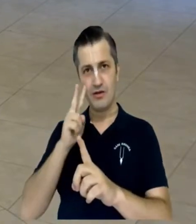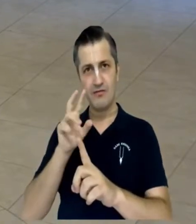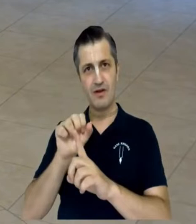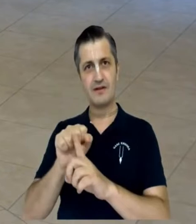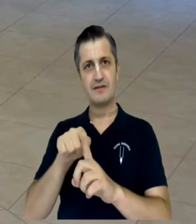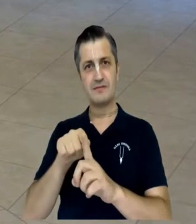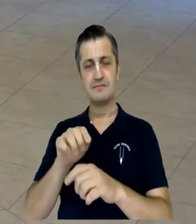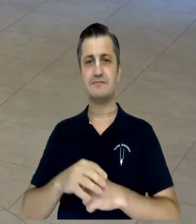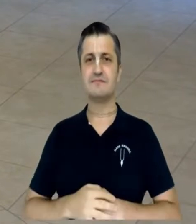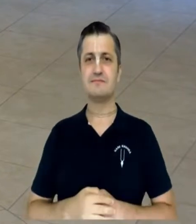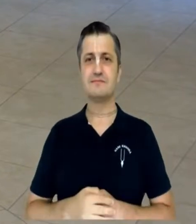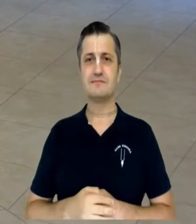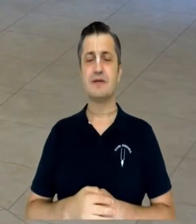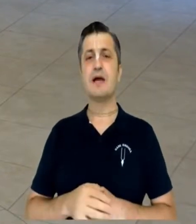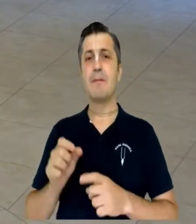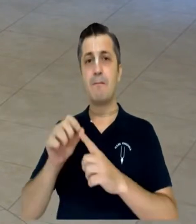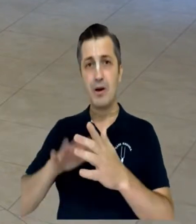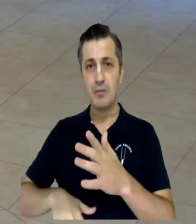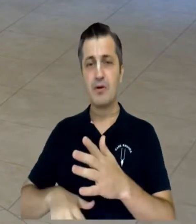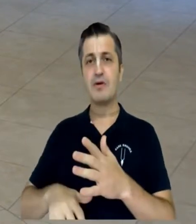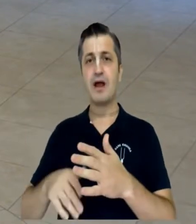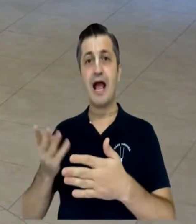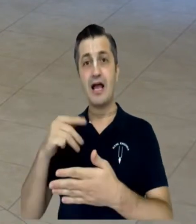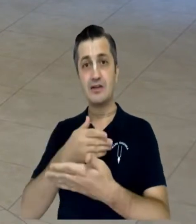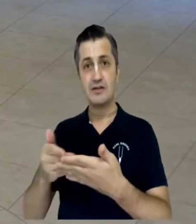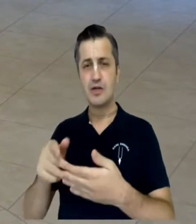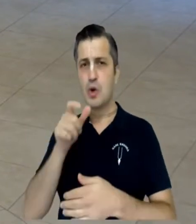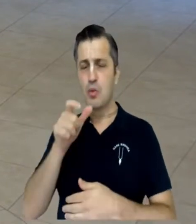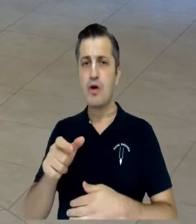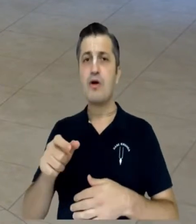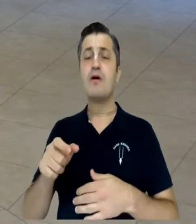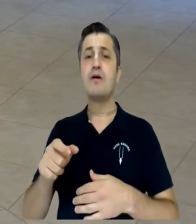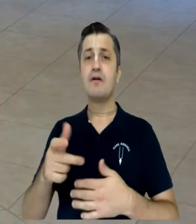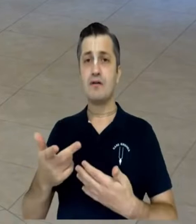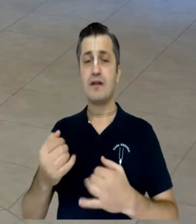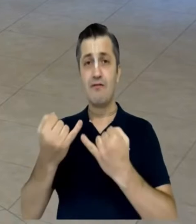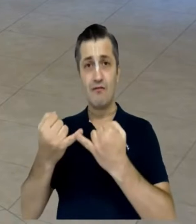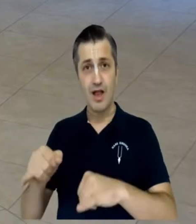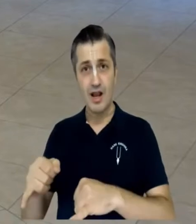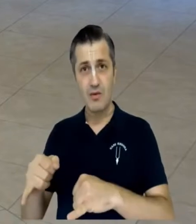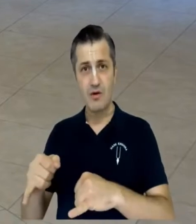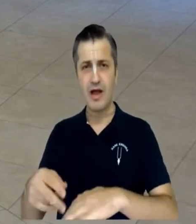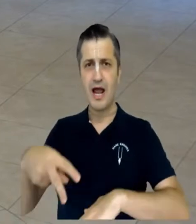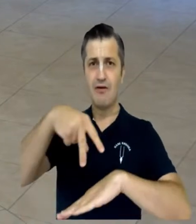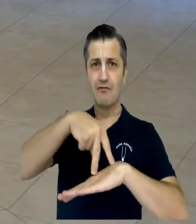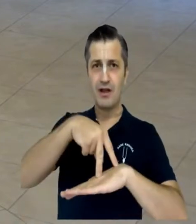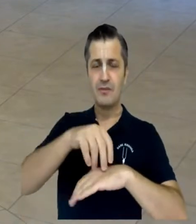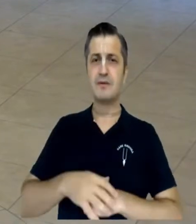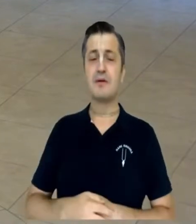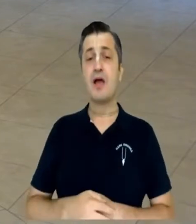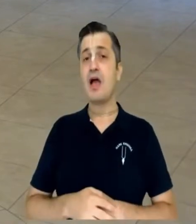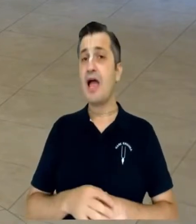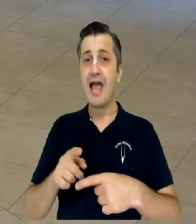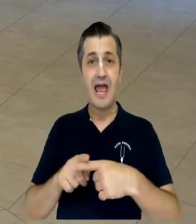and that was the word fallible and infallible. Now, English is not my first language, so I wanted to